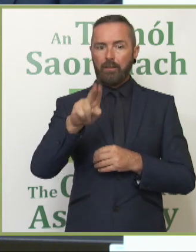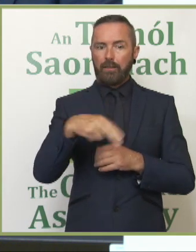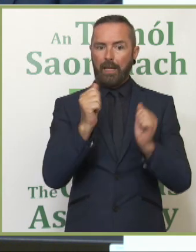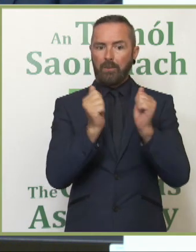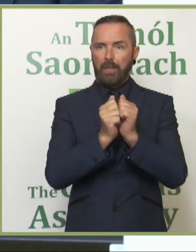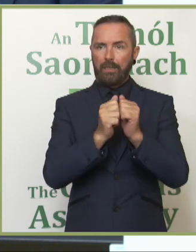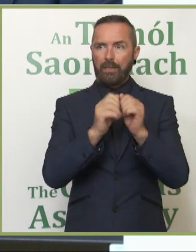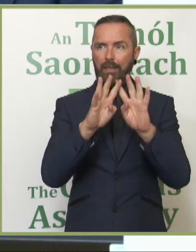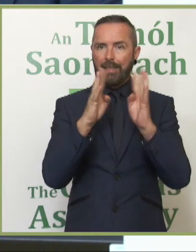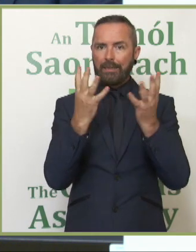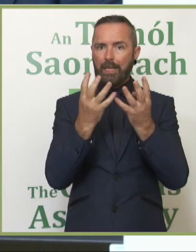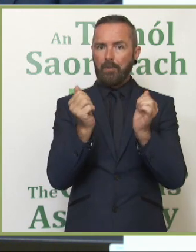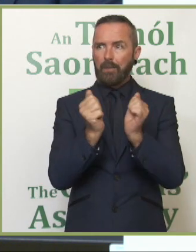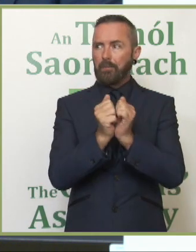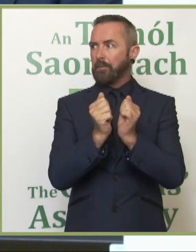meetings themselves